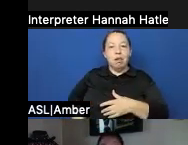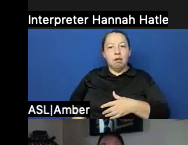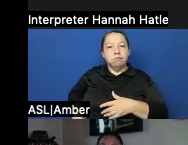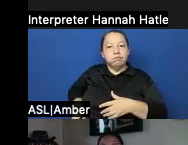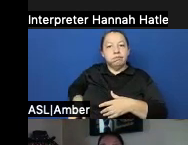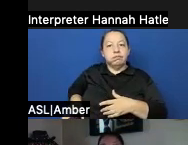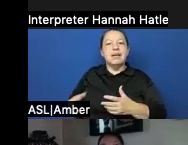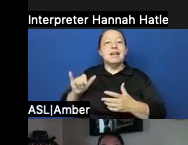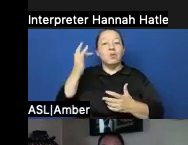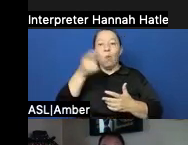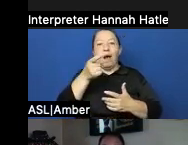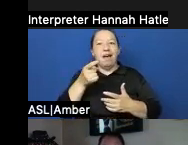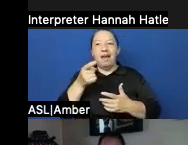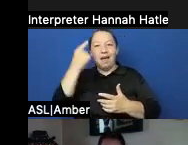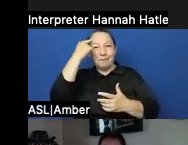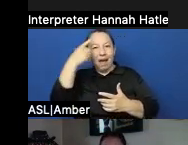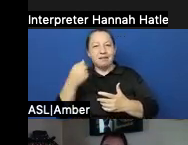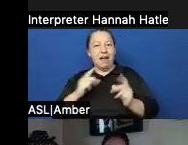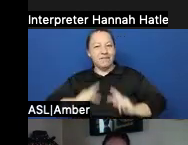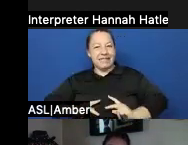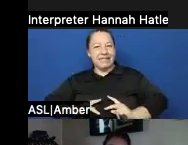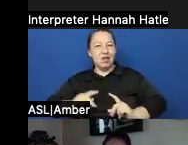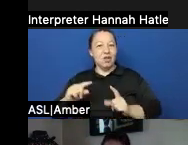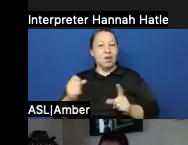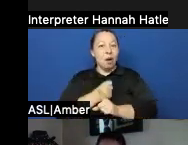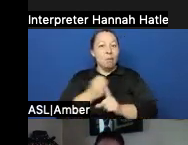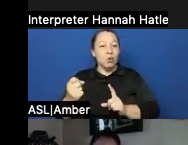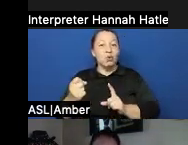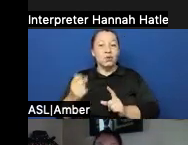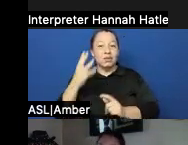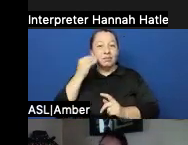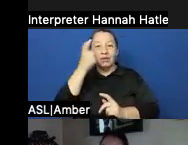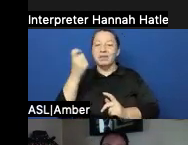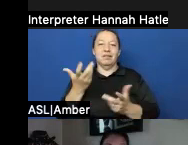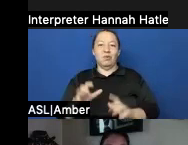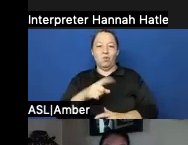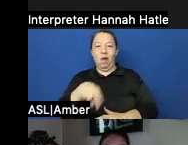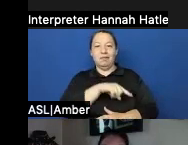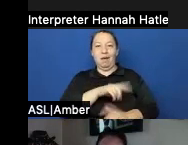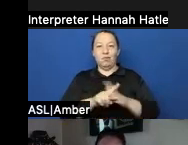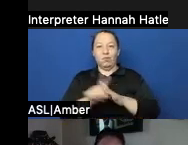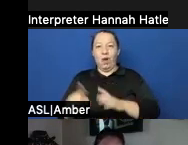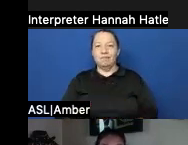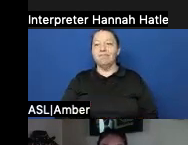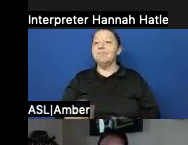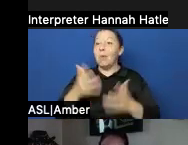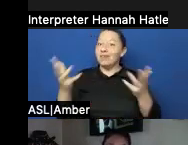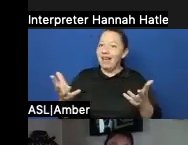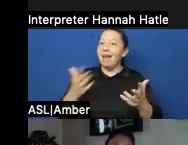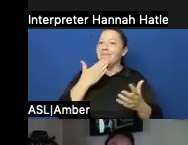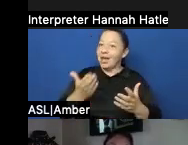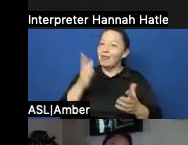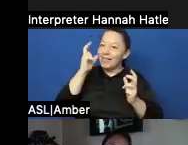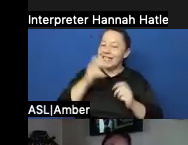psychologically and physically abused, to keep them in line so they don't try to run. So that was a lot, but thank you for listening. And that's where